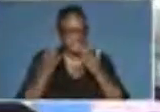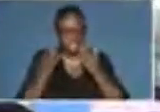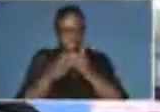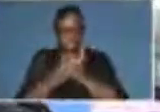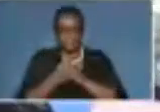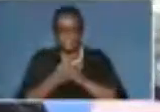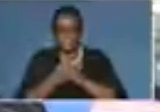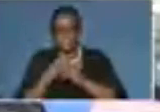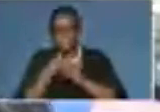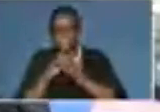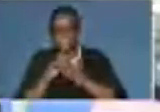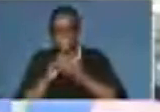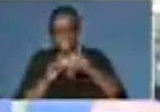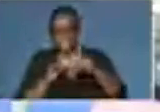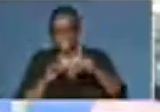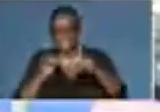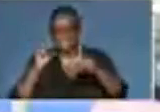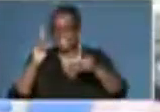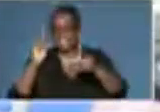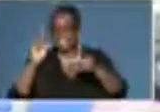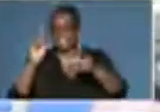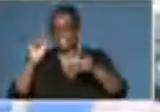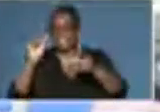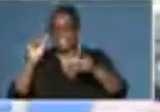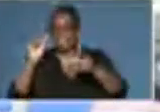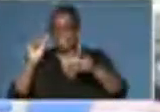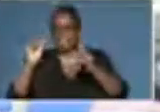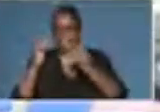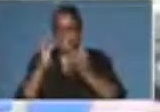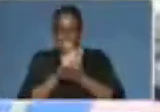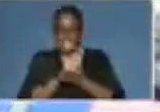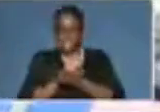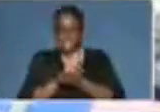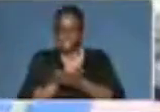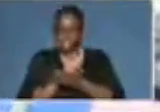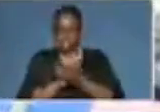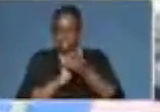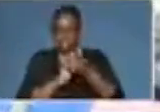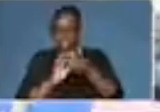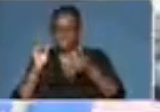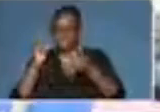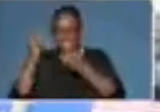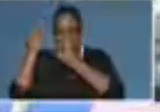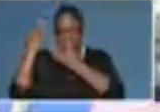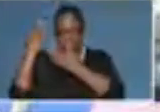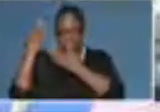page is made of polycarbonate. Mm-hmm. This is where the